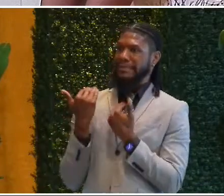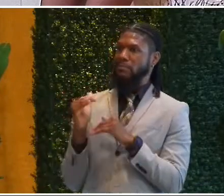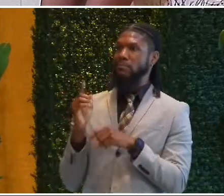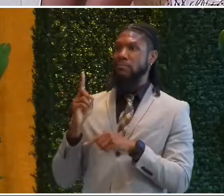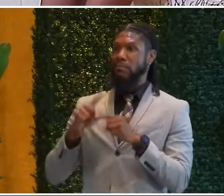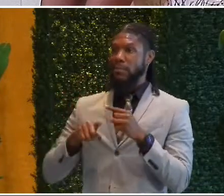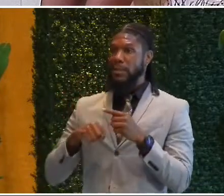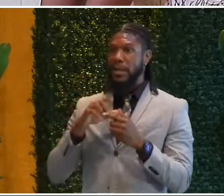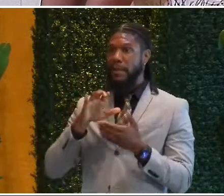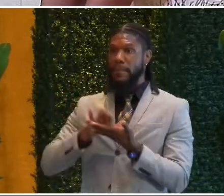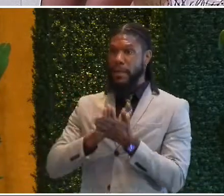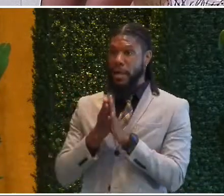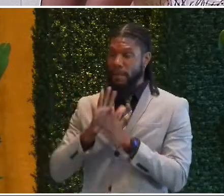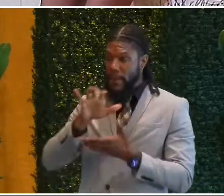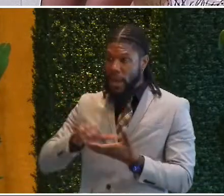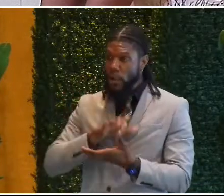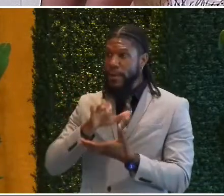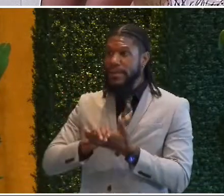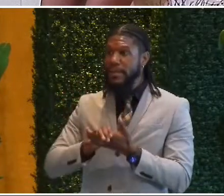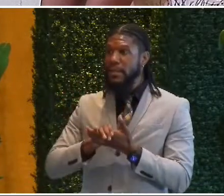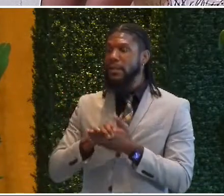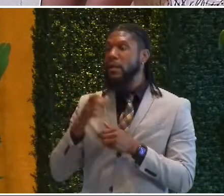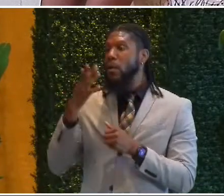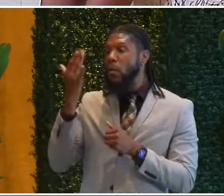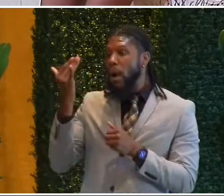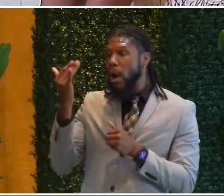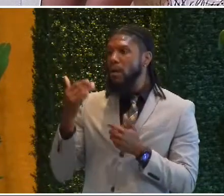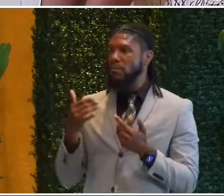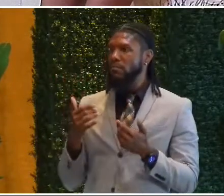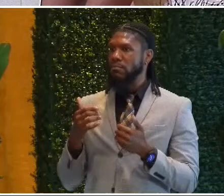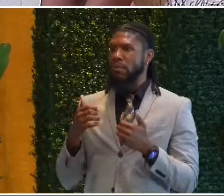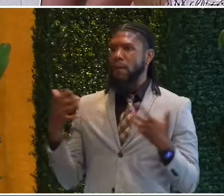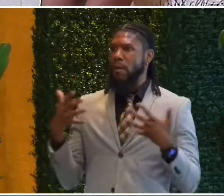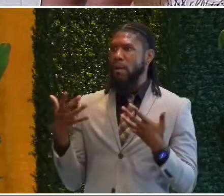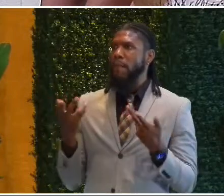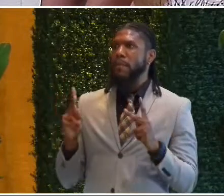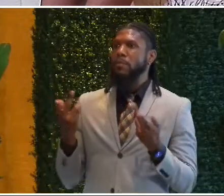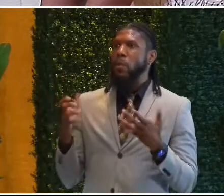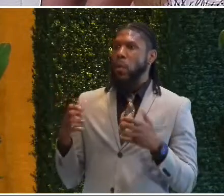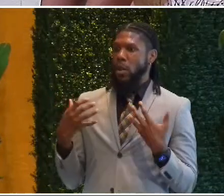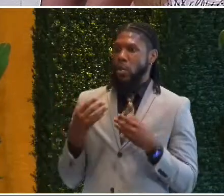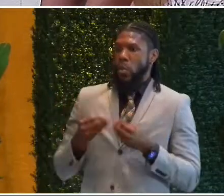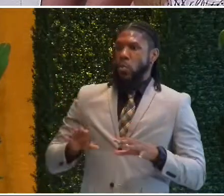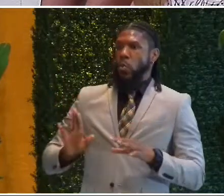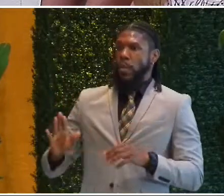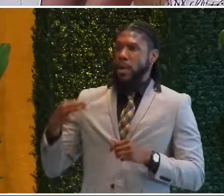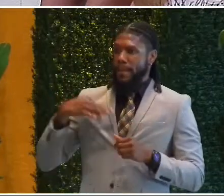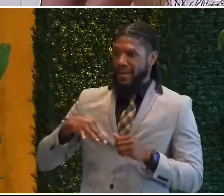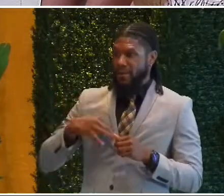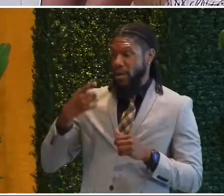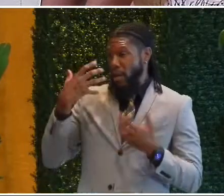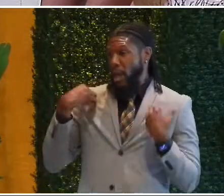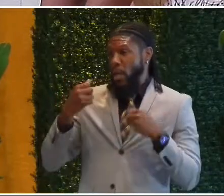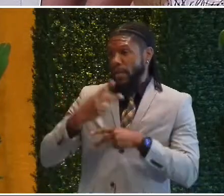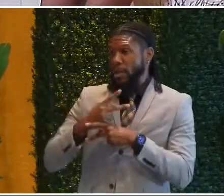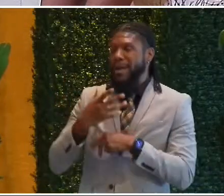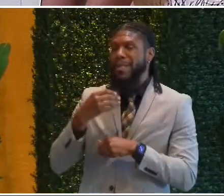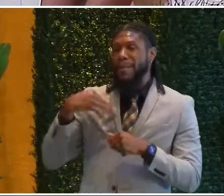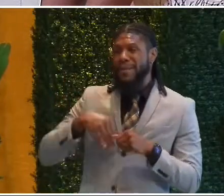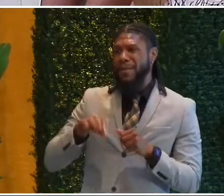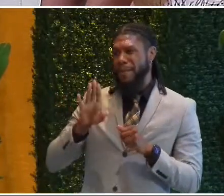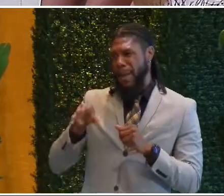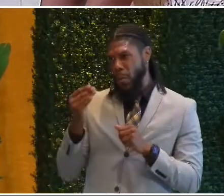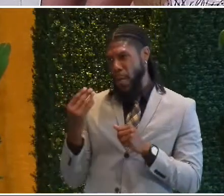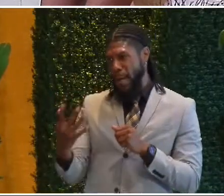married. For fear of losing your health care, your benefits, and the benefits, by the way, let's be honest, they're